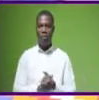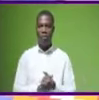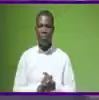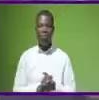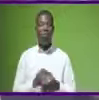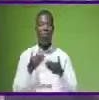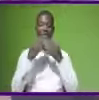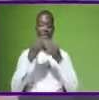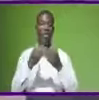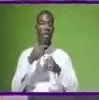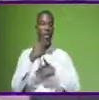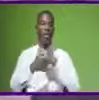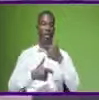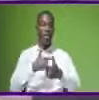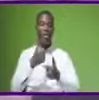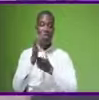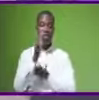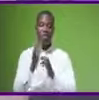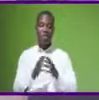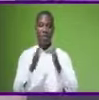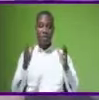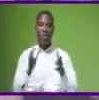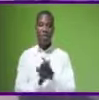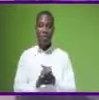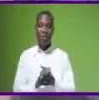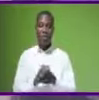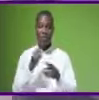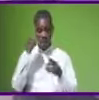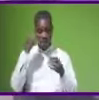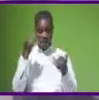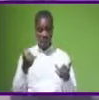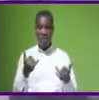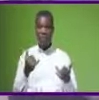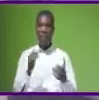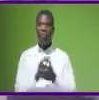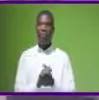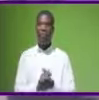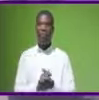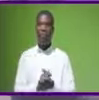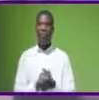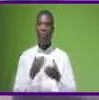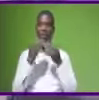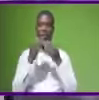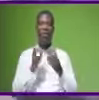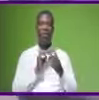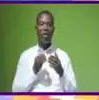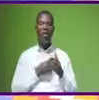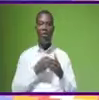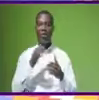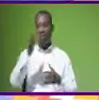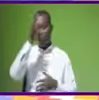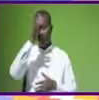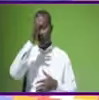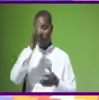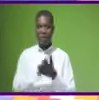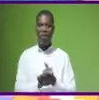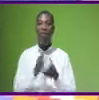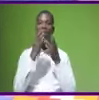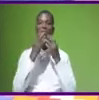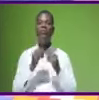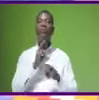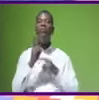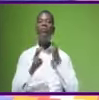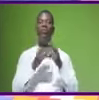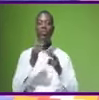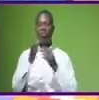Yada Adom Yankopon Asi. Oh, yeah. Ewa Pempen Soa Odi Ababedu. Yeah. Yada ye Papa Stephen Adom Kyei Duah, the voice of God,